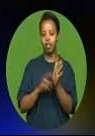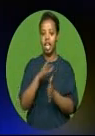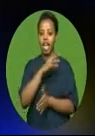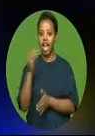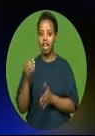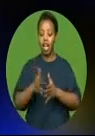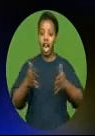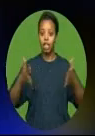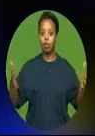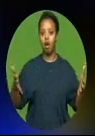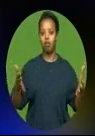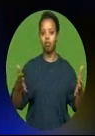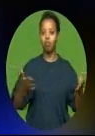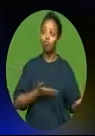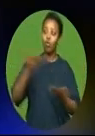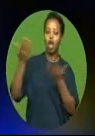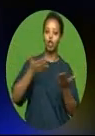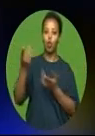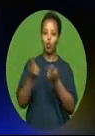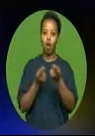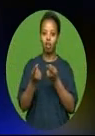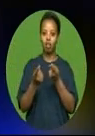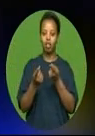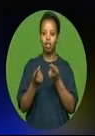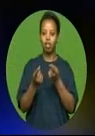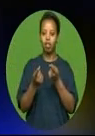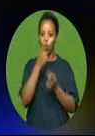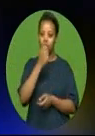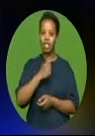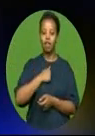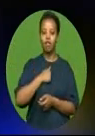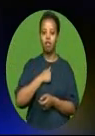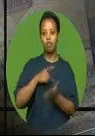and expand export markets with safer payment terms.